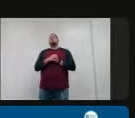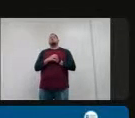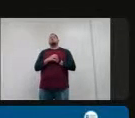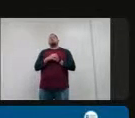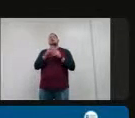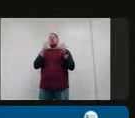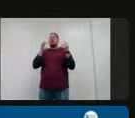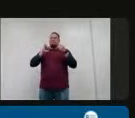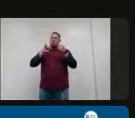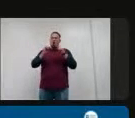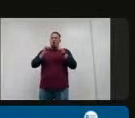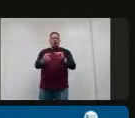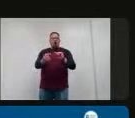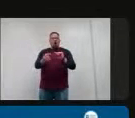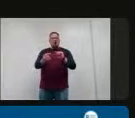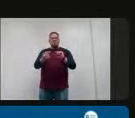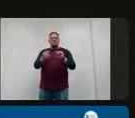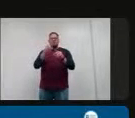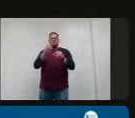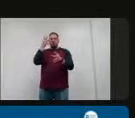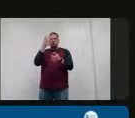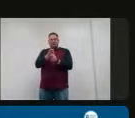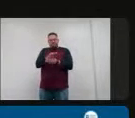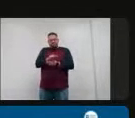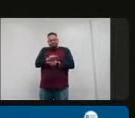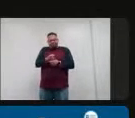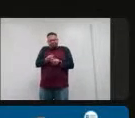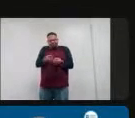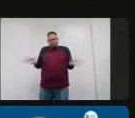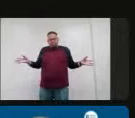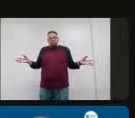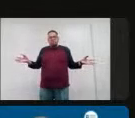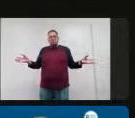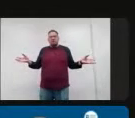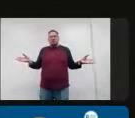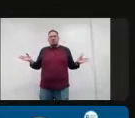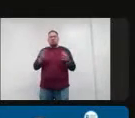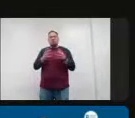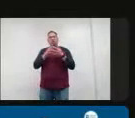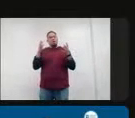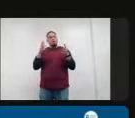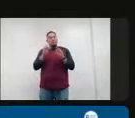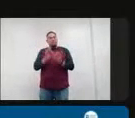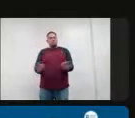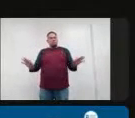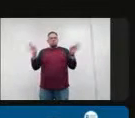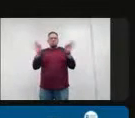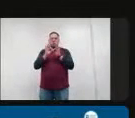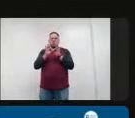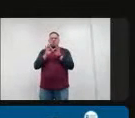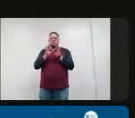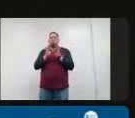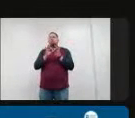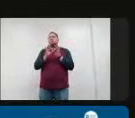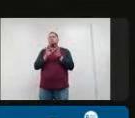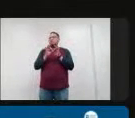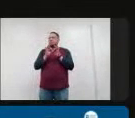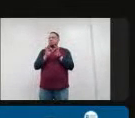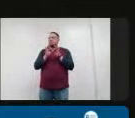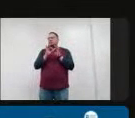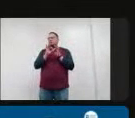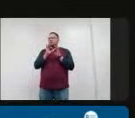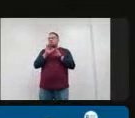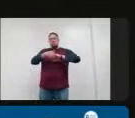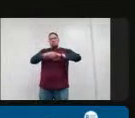been done, a lot of trust has been eroded, pretty much a lot of these very important, like not only the agreements, but the policies